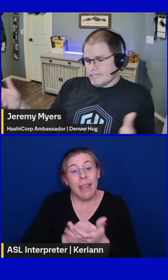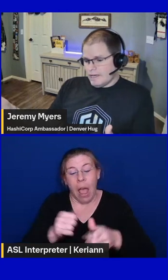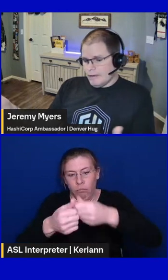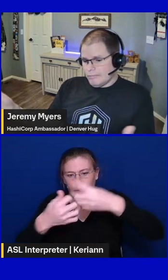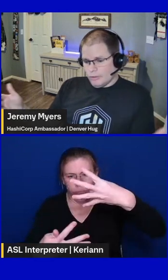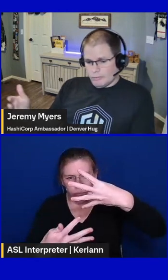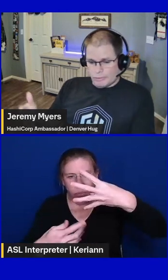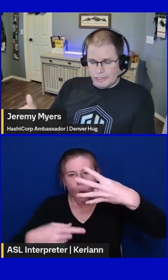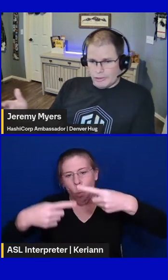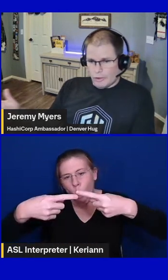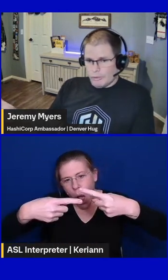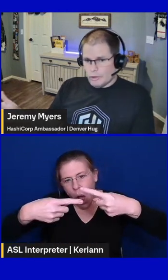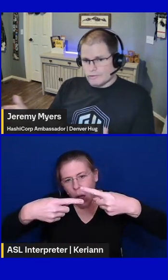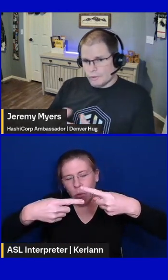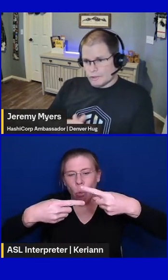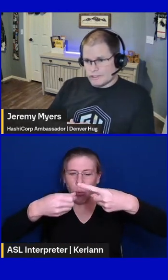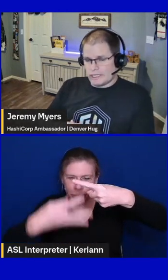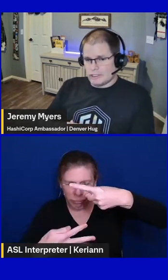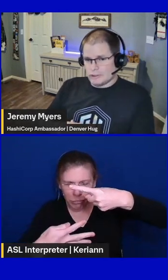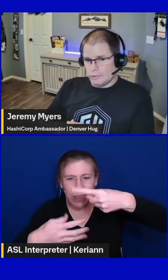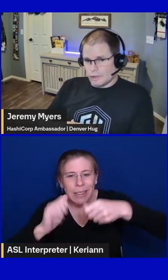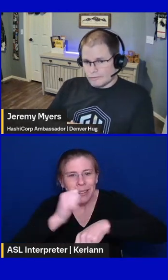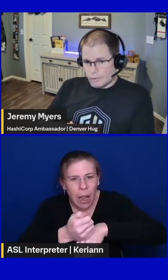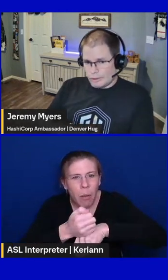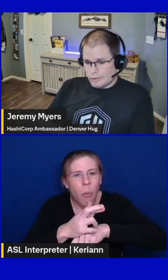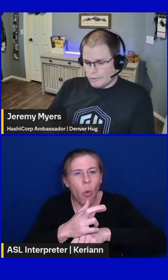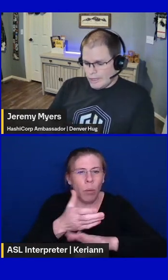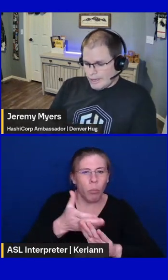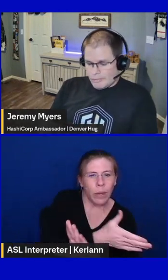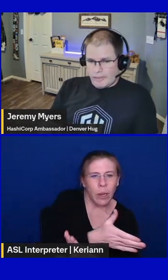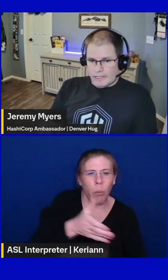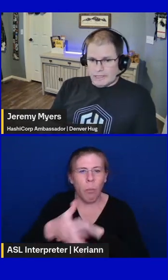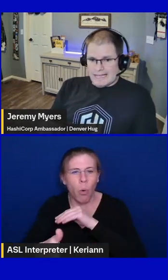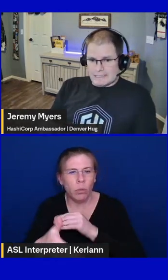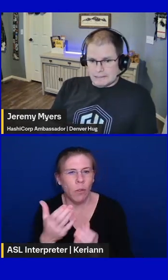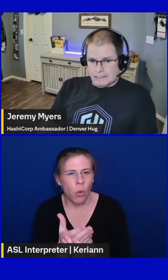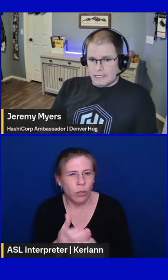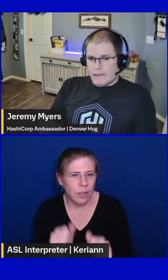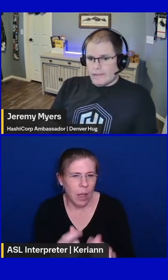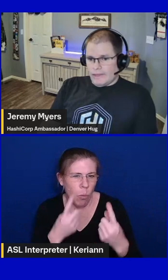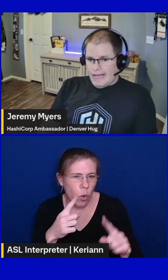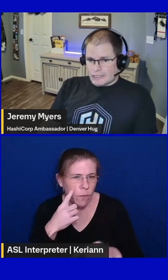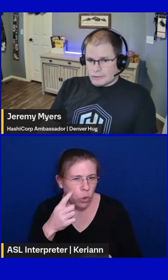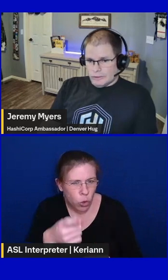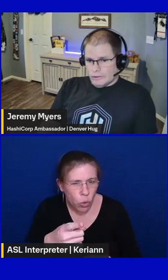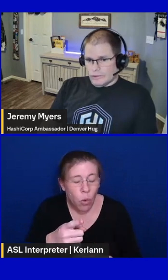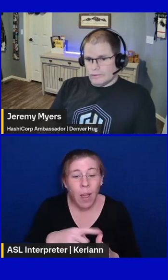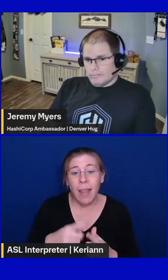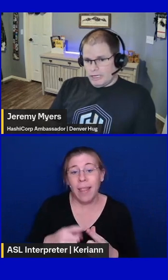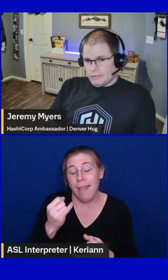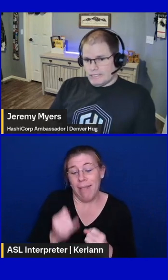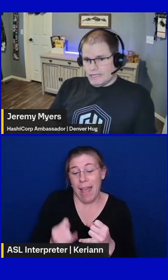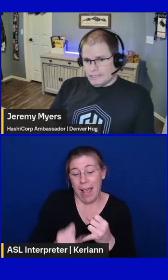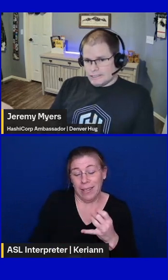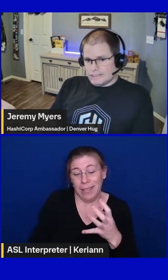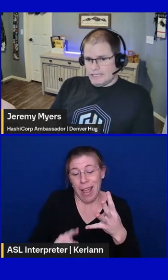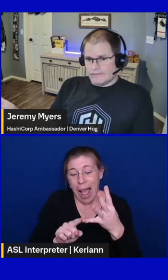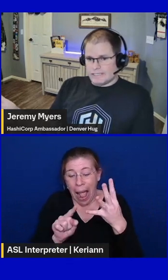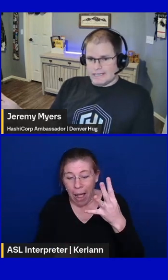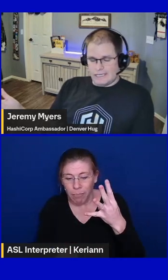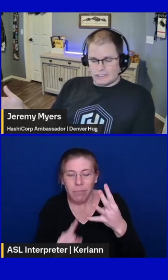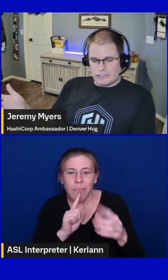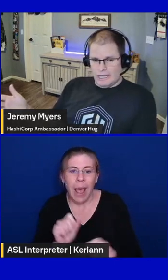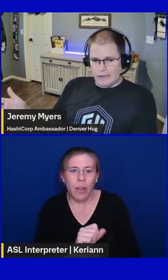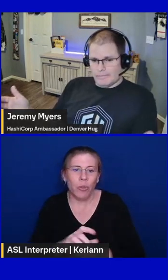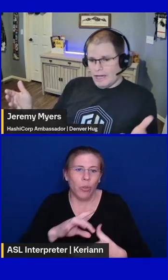many, what we call setup or pre or post folders that can do work for you. But then lastly, the actual meat and potatoes,